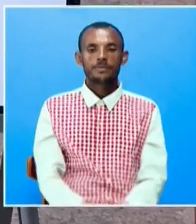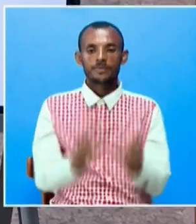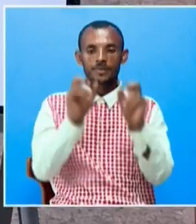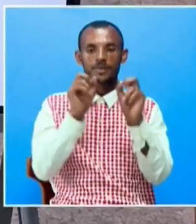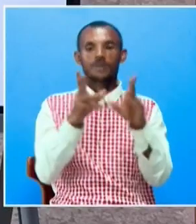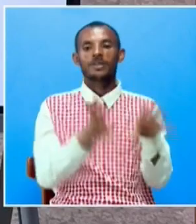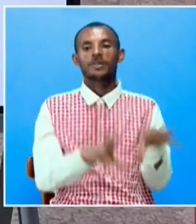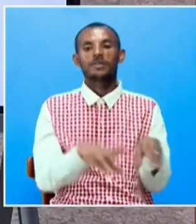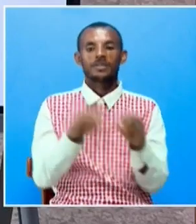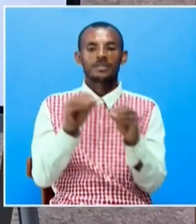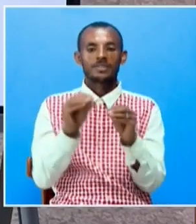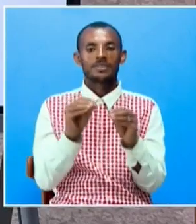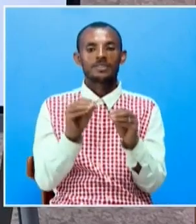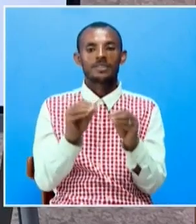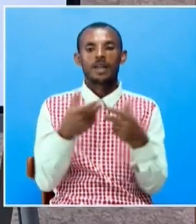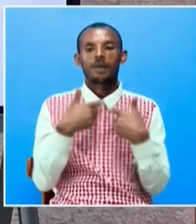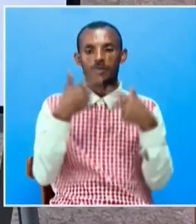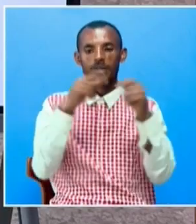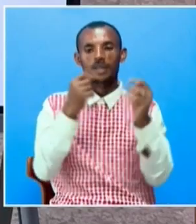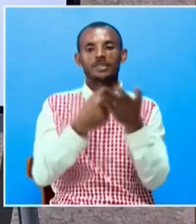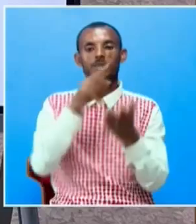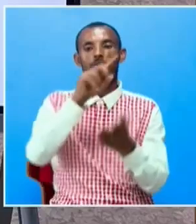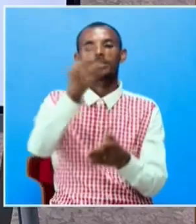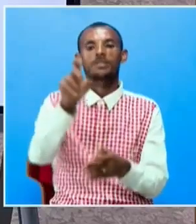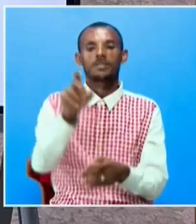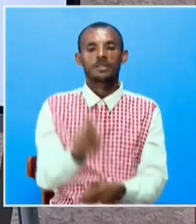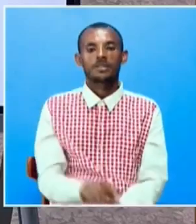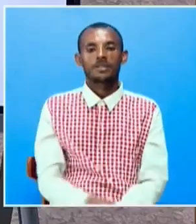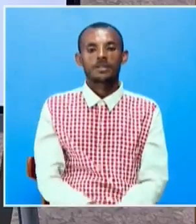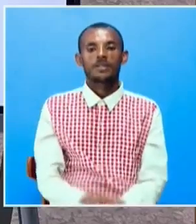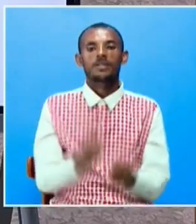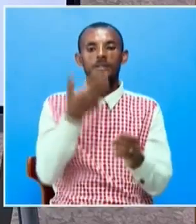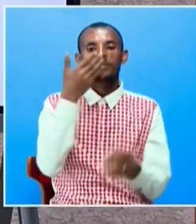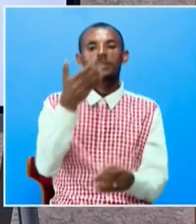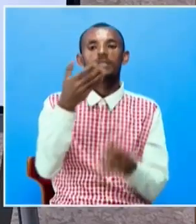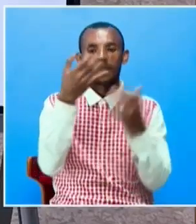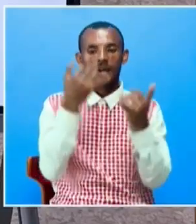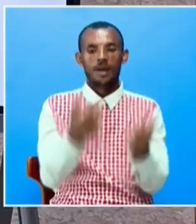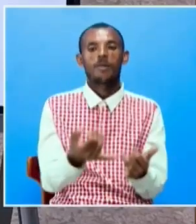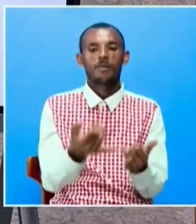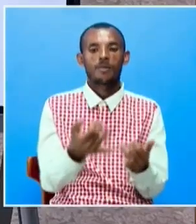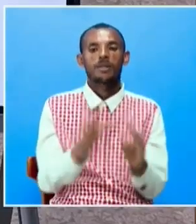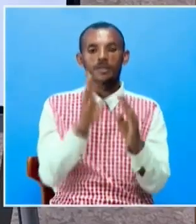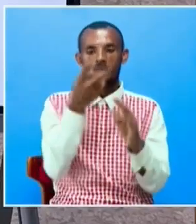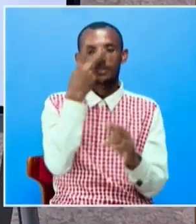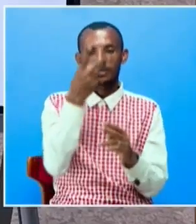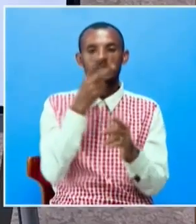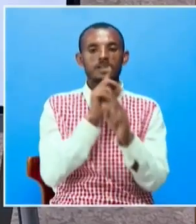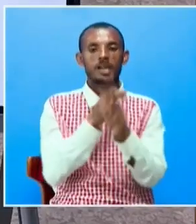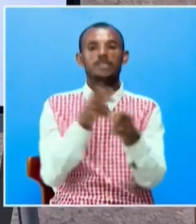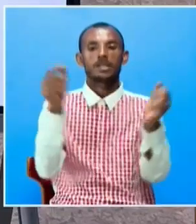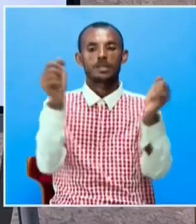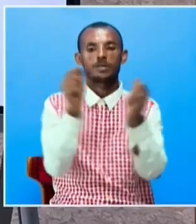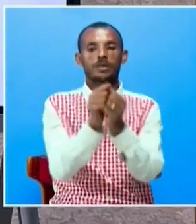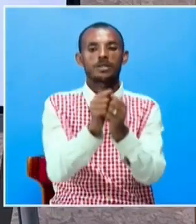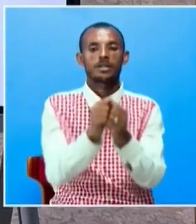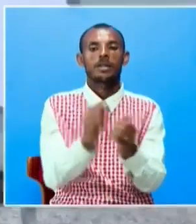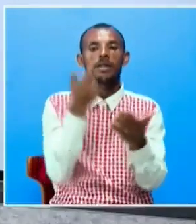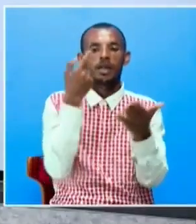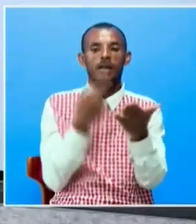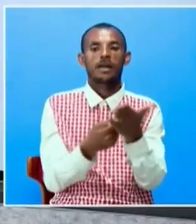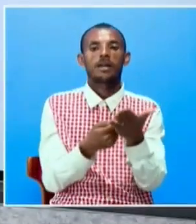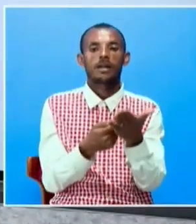Okay, students, have you tried the question? Good. Now, let's see the answer together.